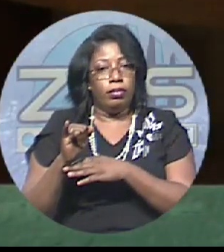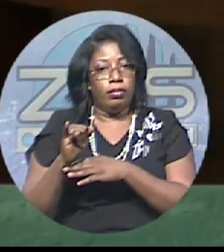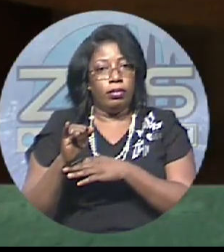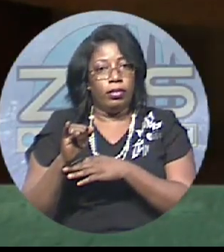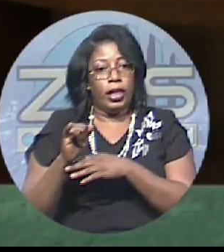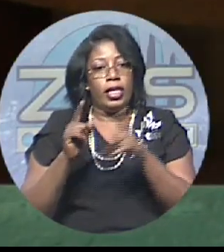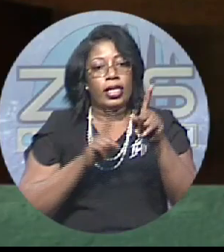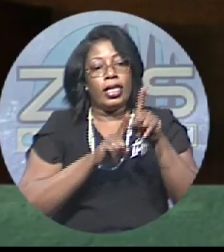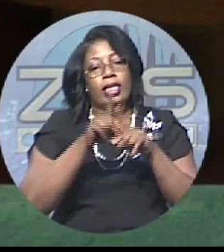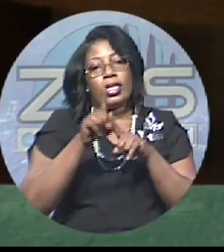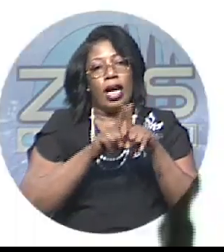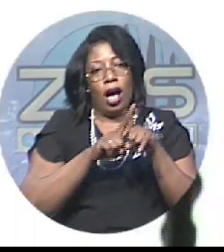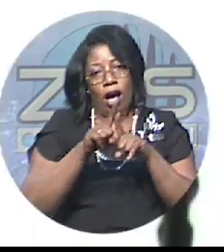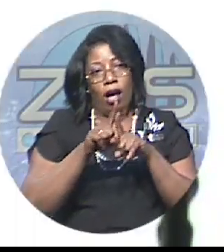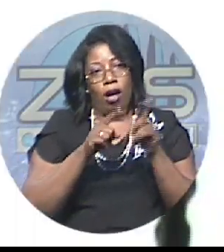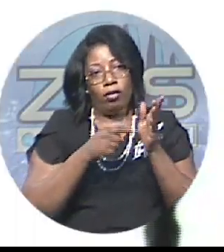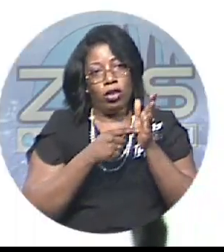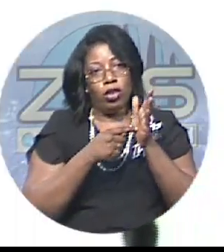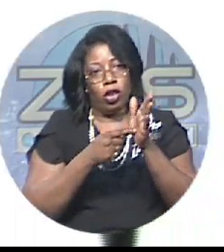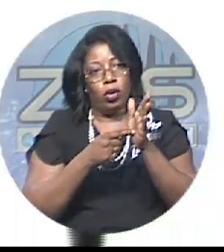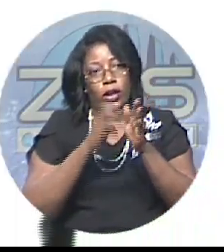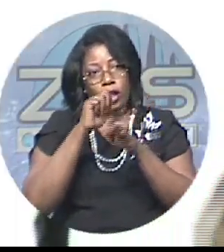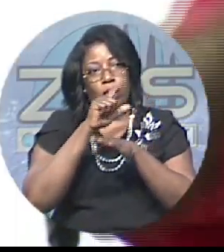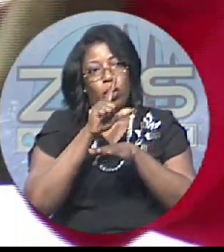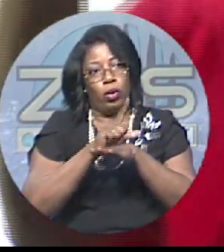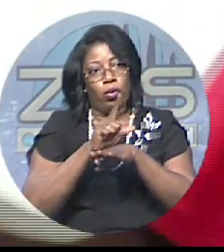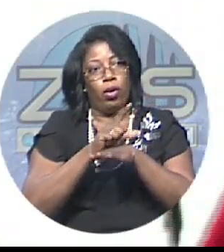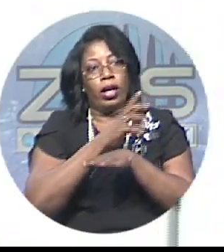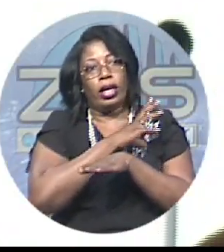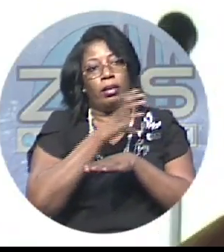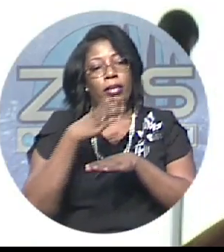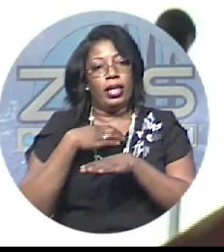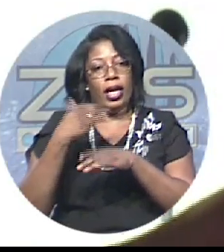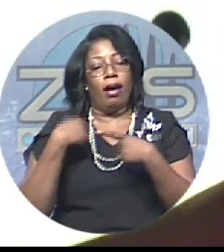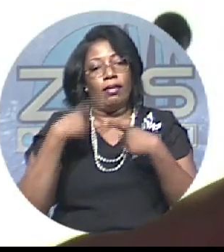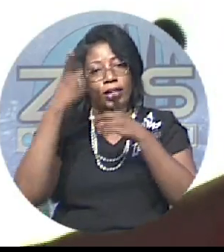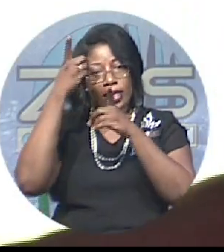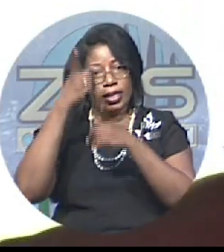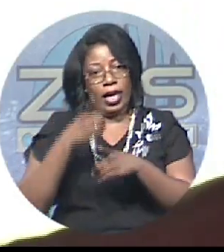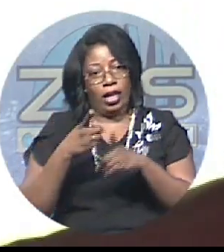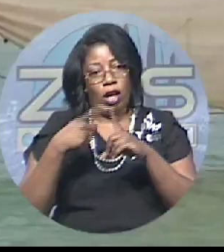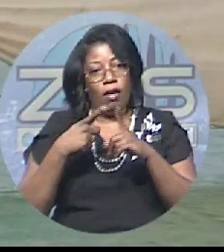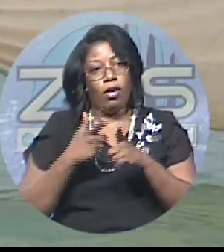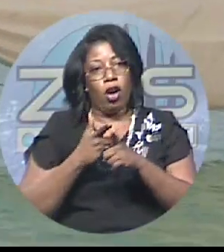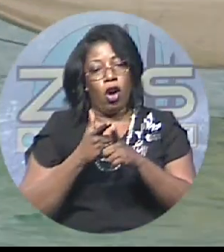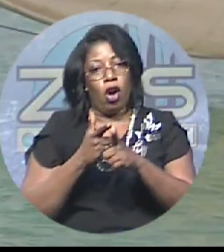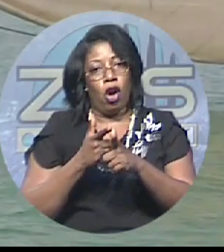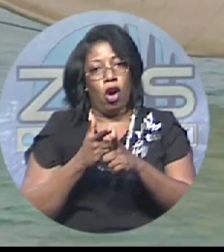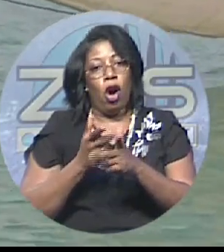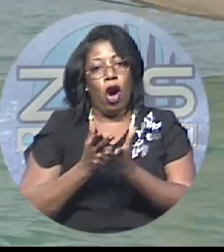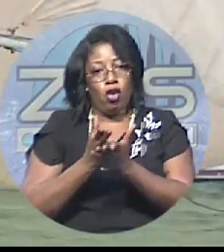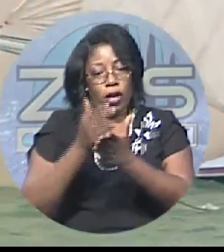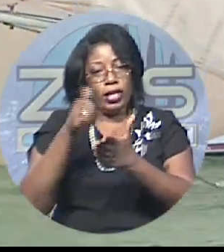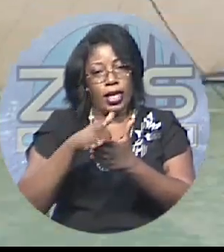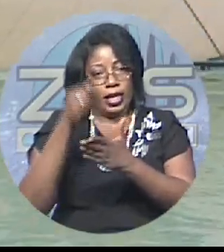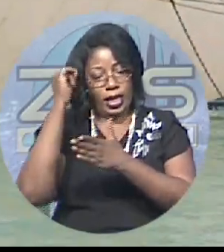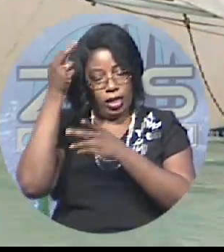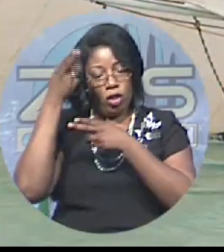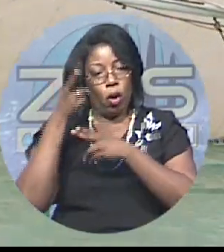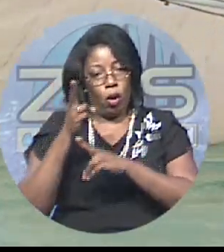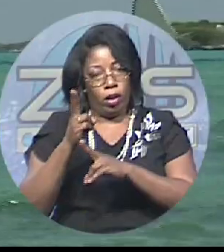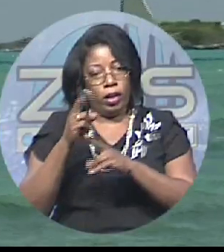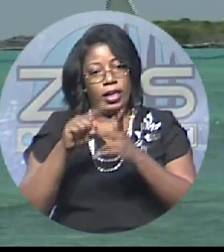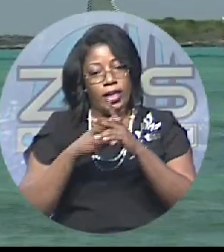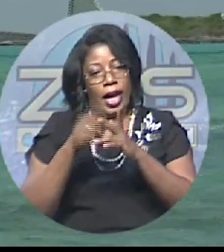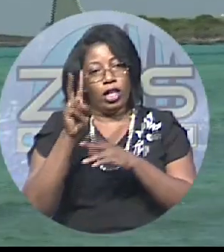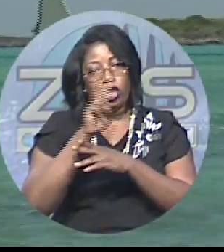go to regatta, and the Lutro committee, the North Lutro committee, has decided to have a race in his honor. The first race will start at 2 p.m.